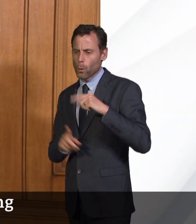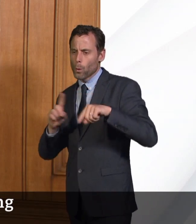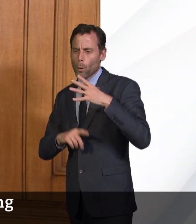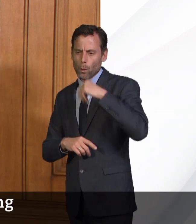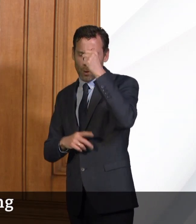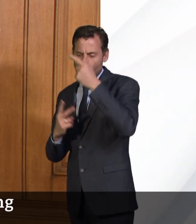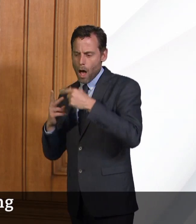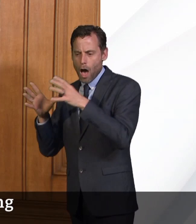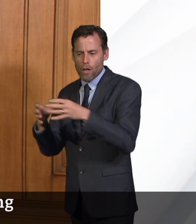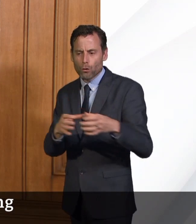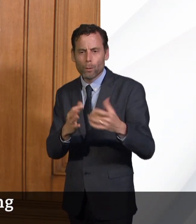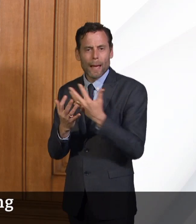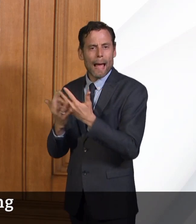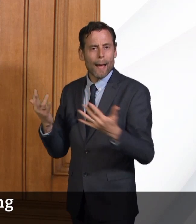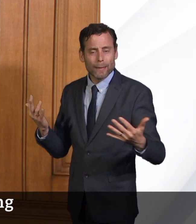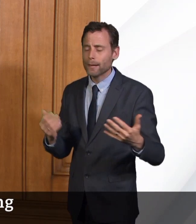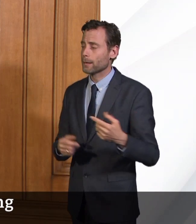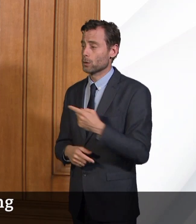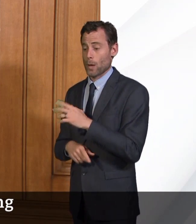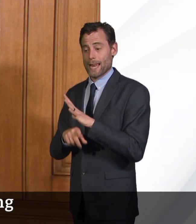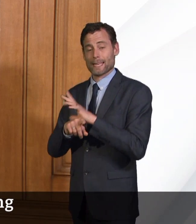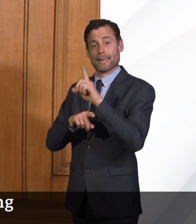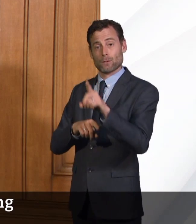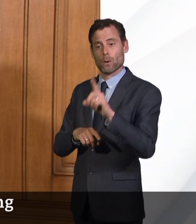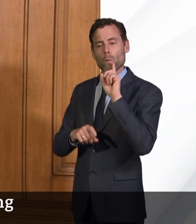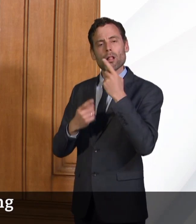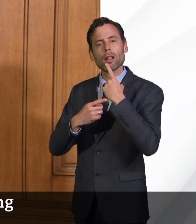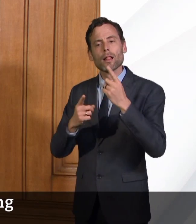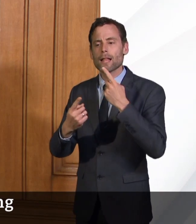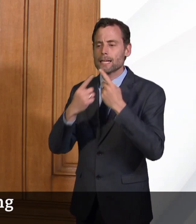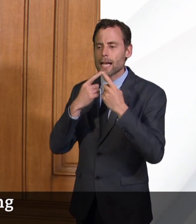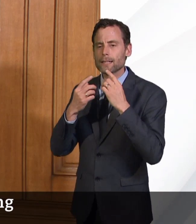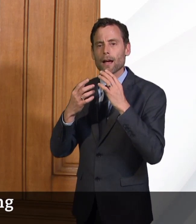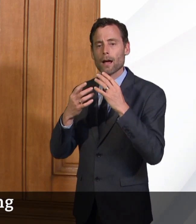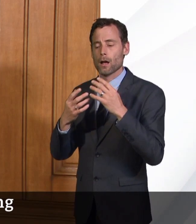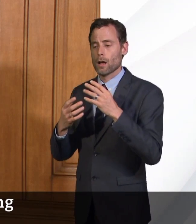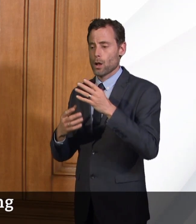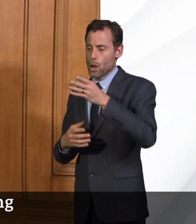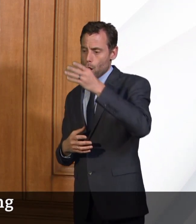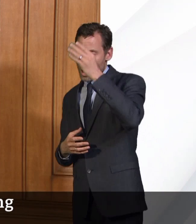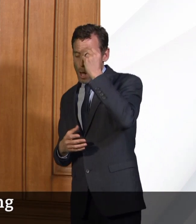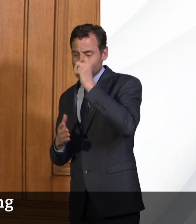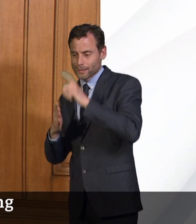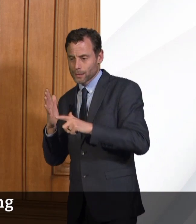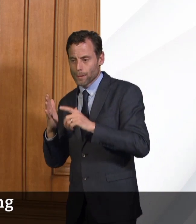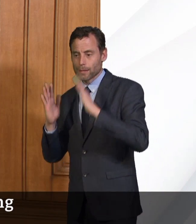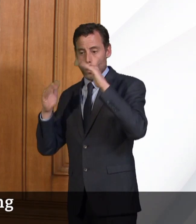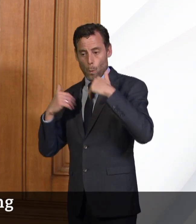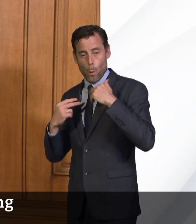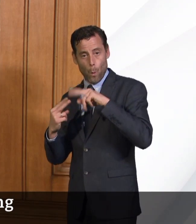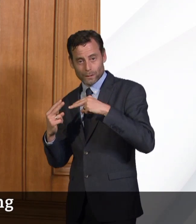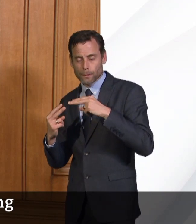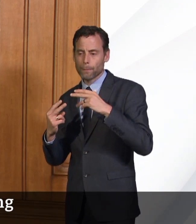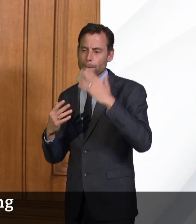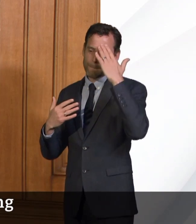commit that, that from next week, we will be publishing data on learning disabilities, autism, and mental health patients